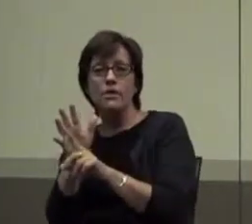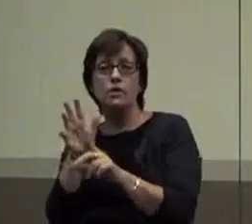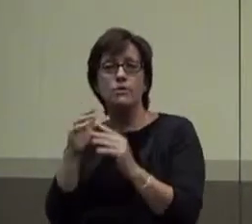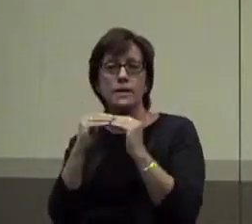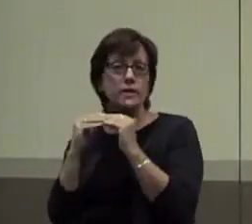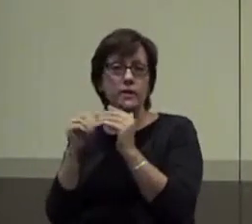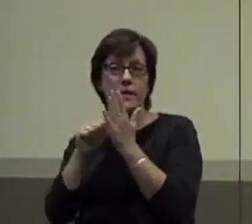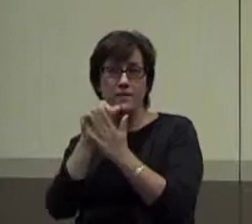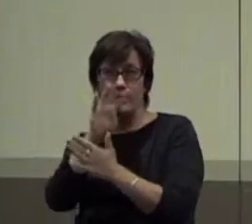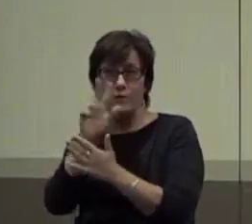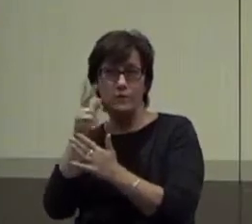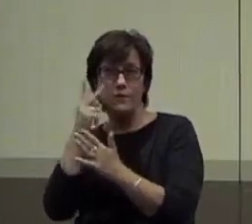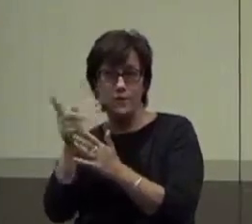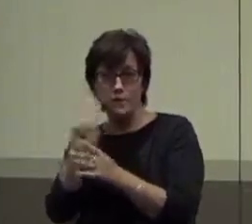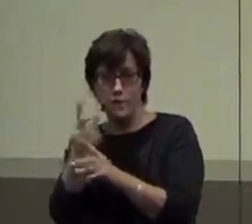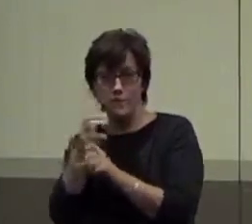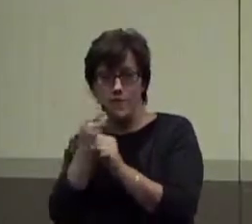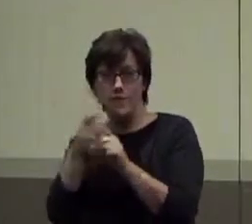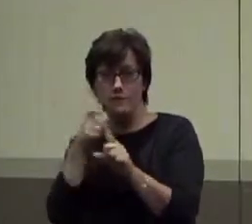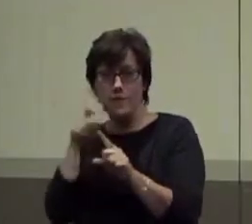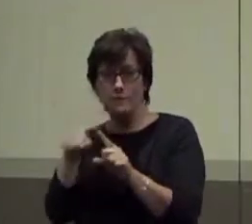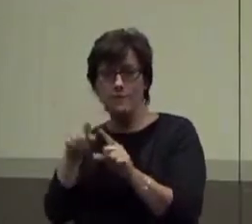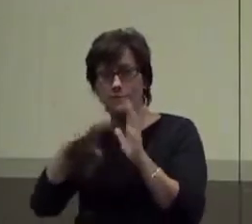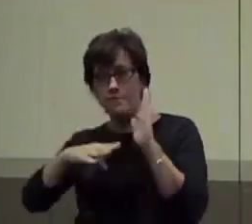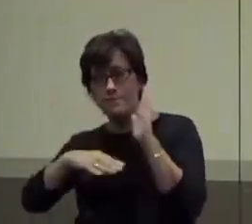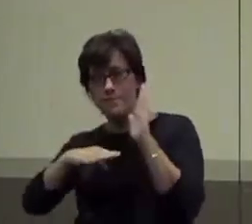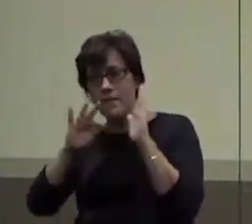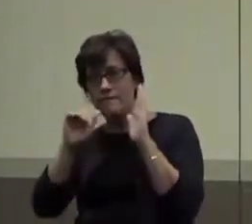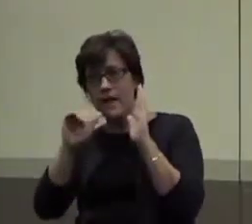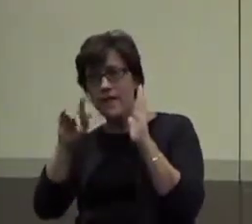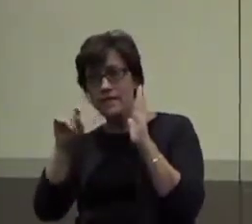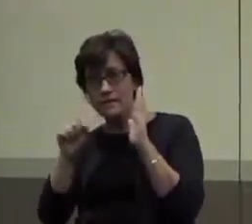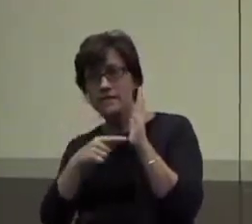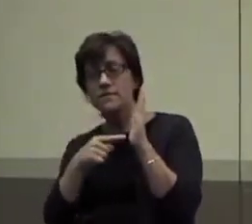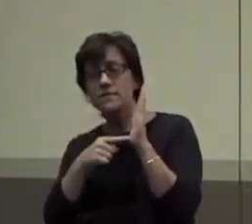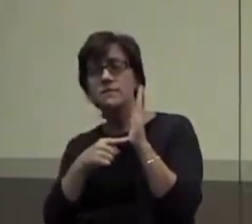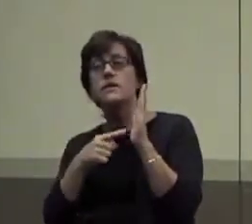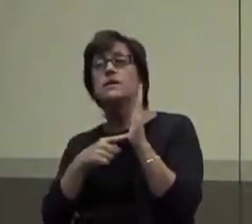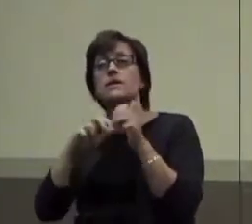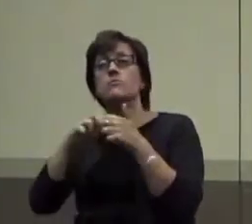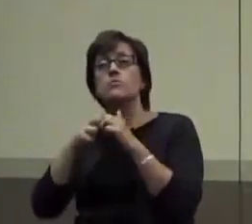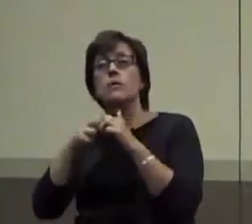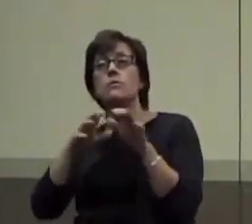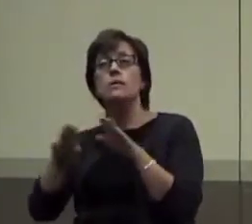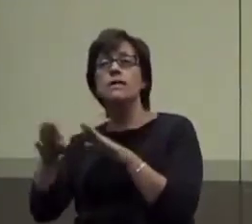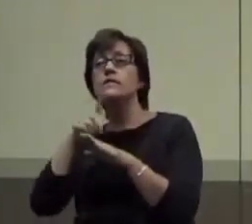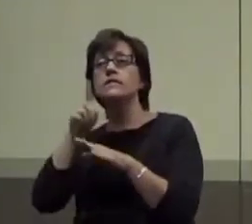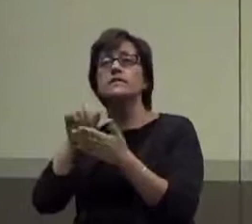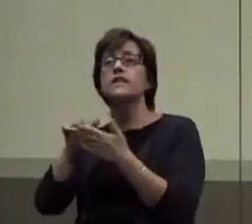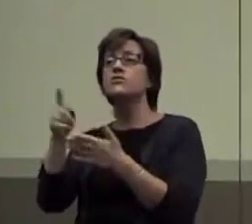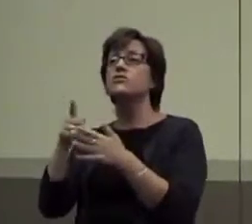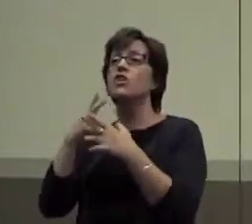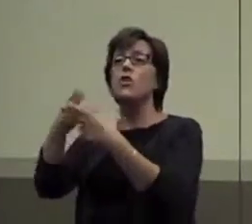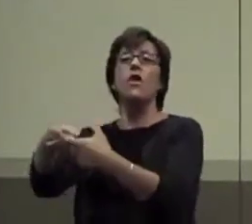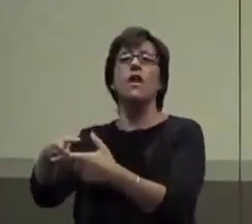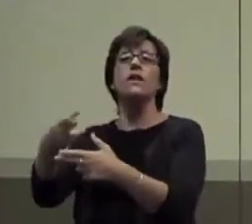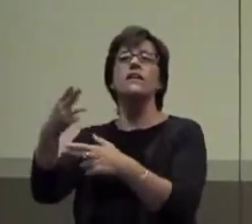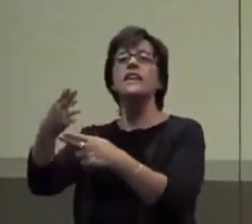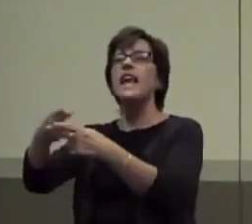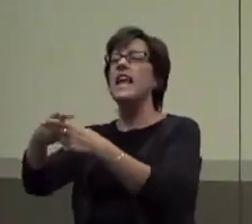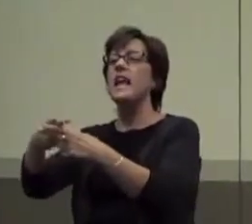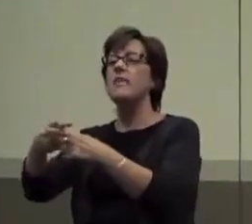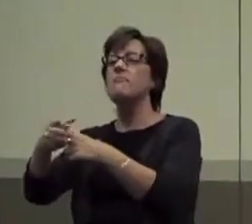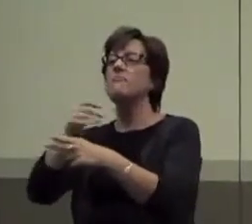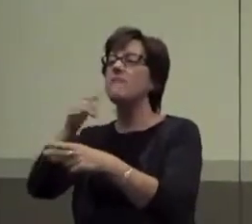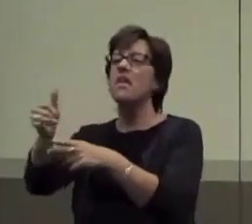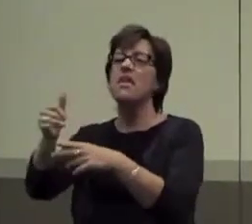where I'm getting this from, the bottom of the facts, okay, that the problem behaviors then are that she calls people names, she